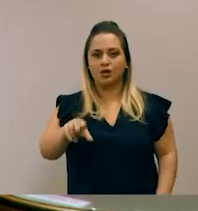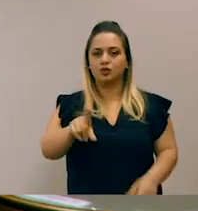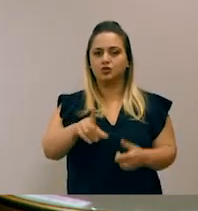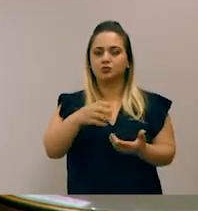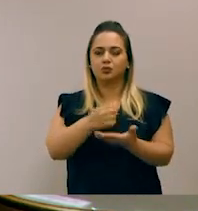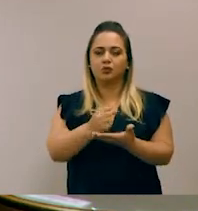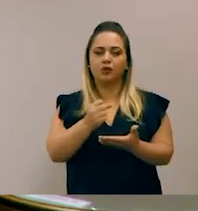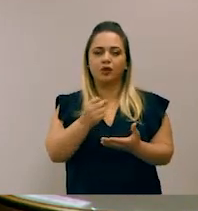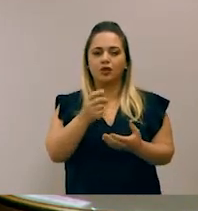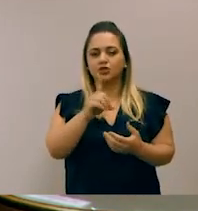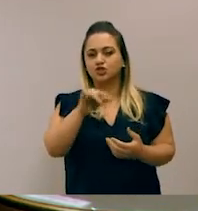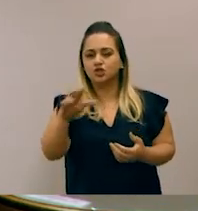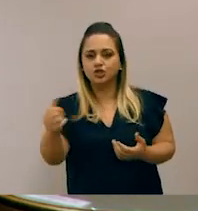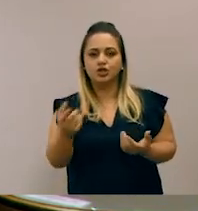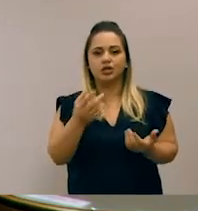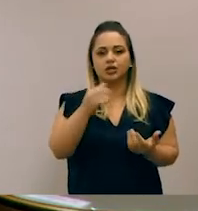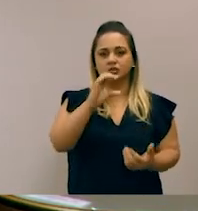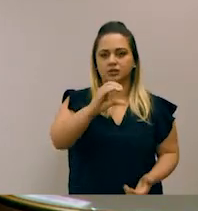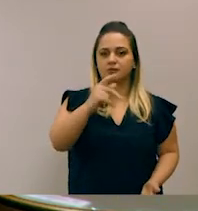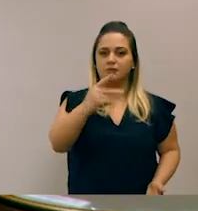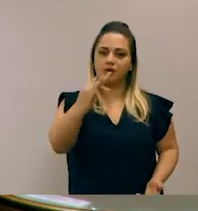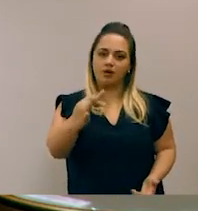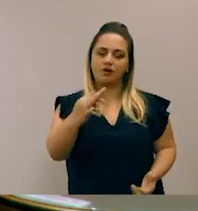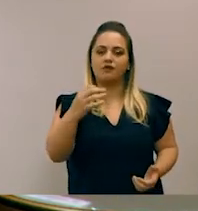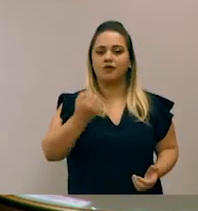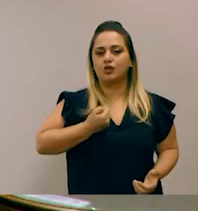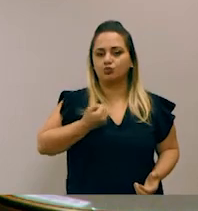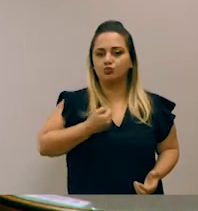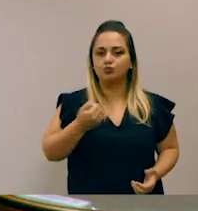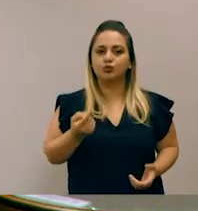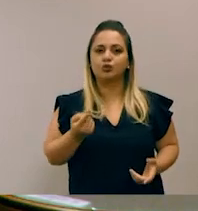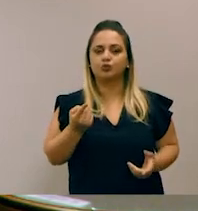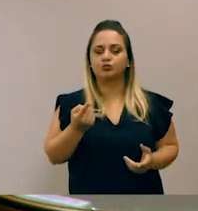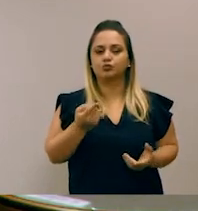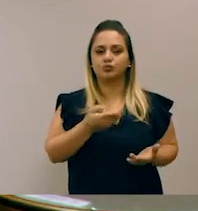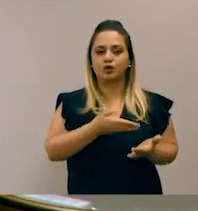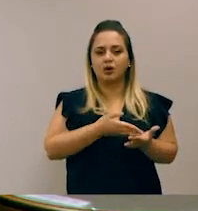Dates, document numbers,